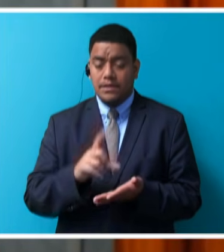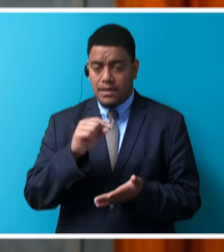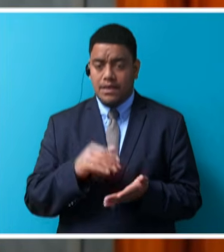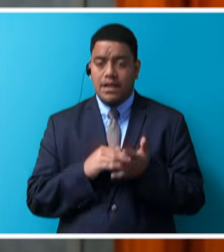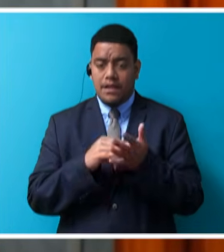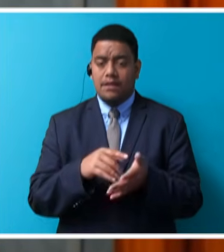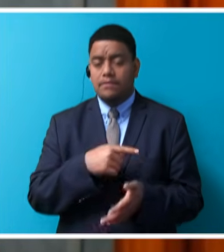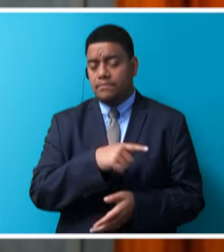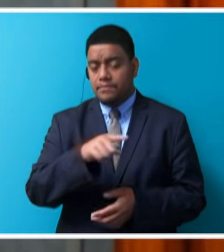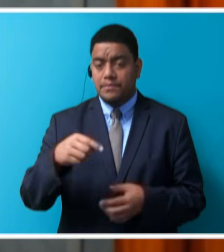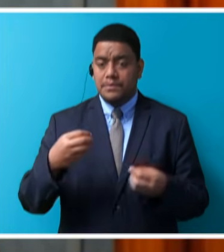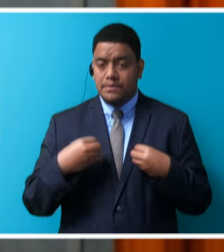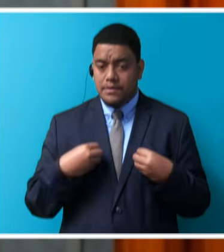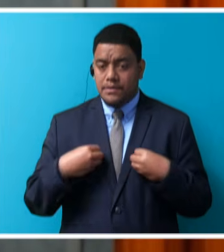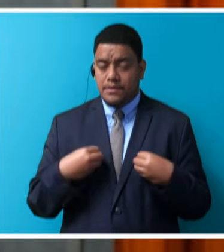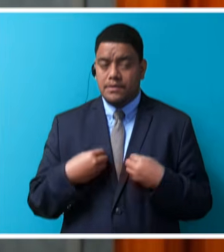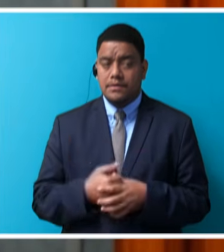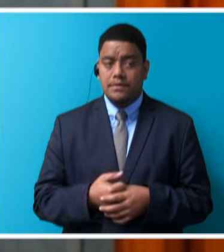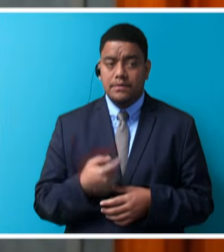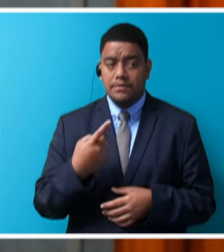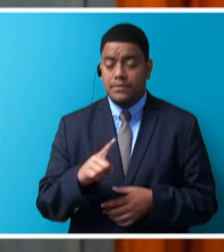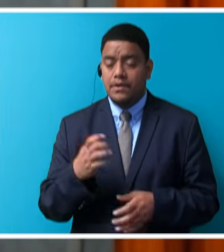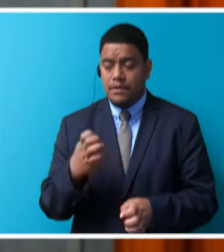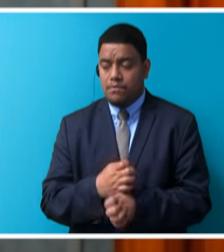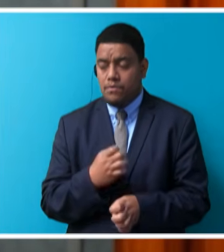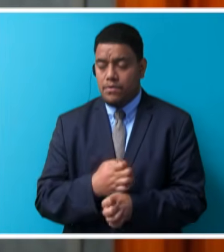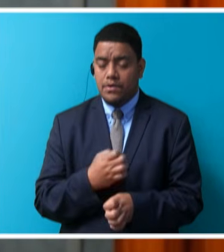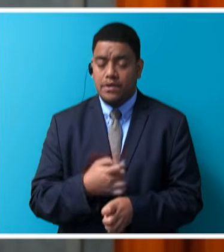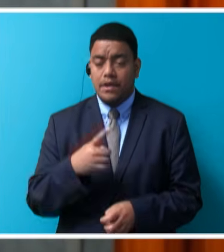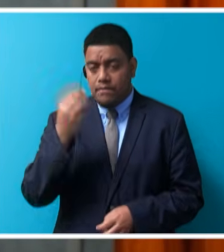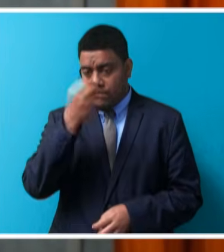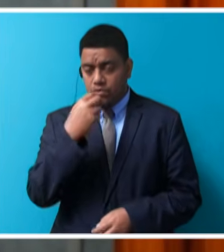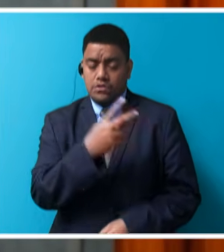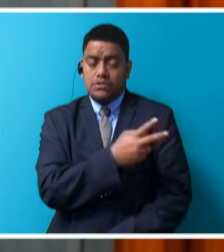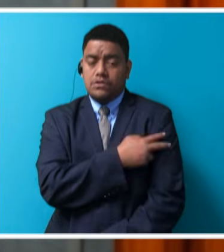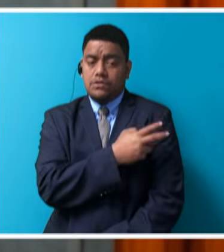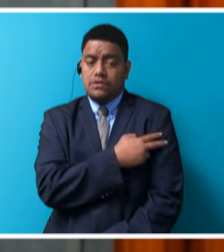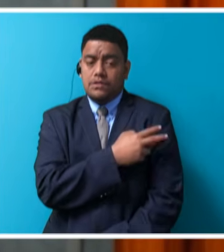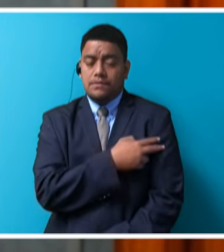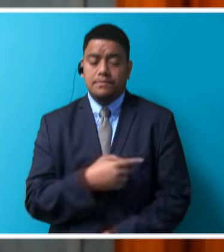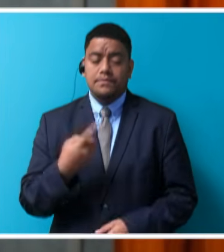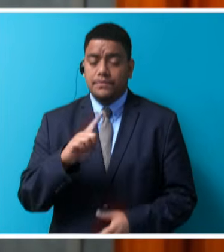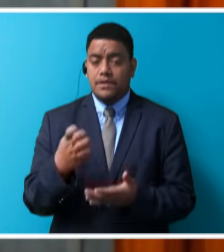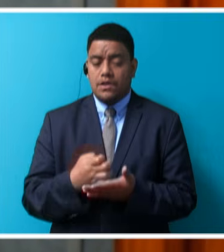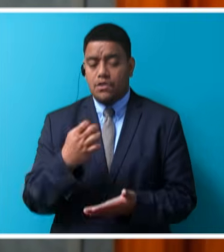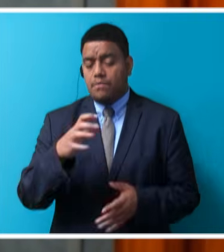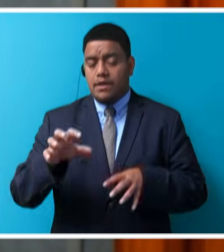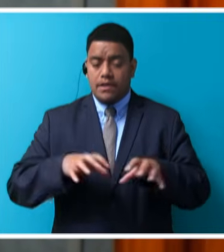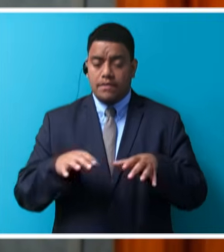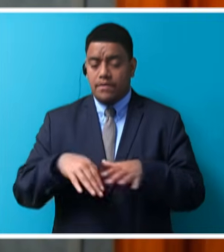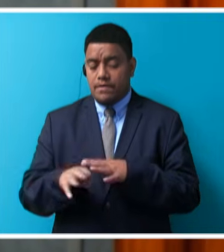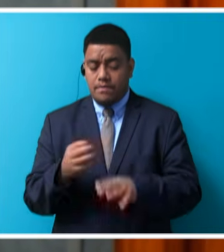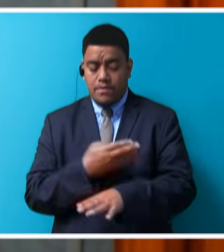to sustainable business employment, food security, and economic activity in